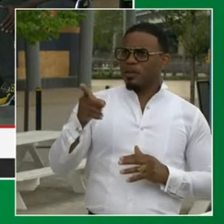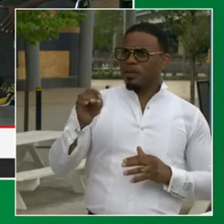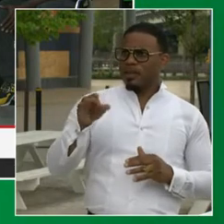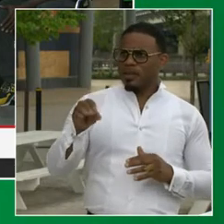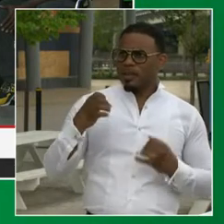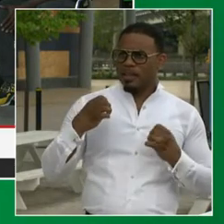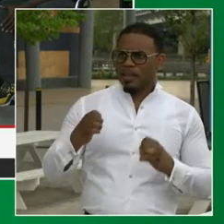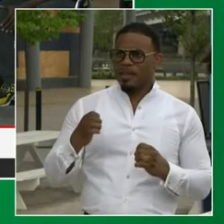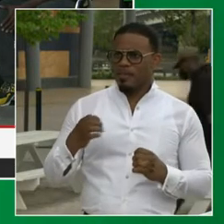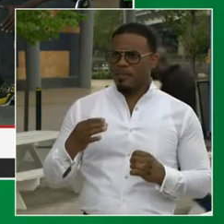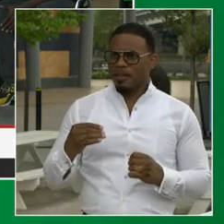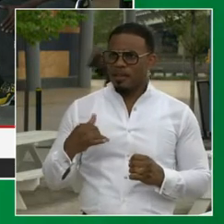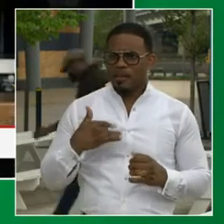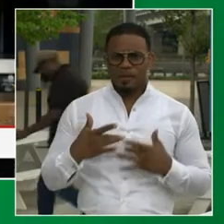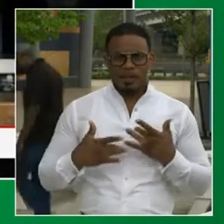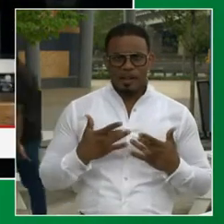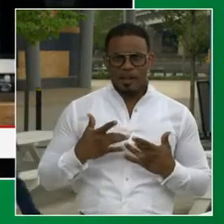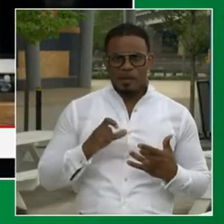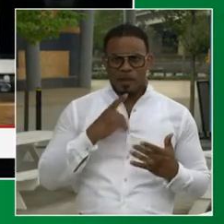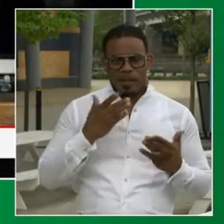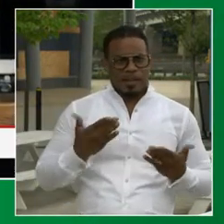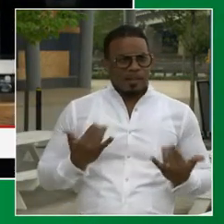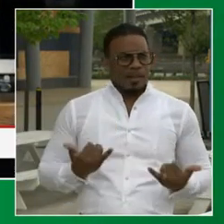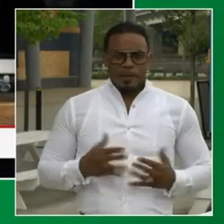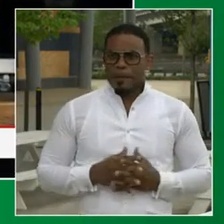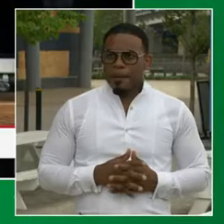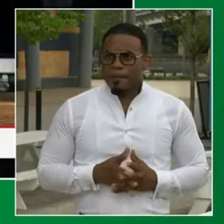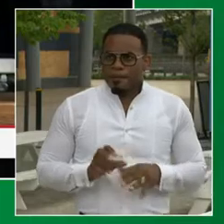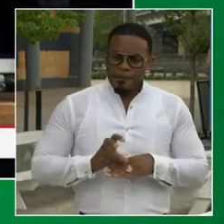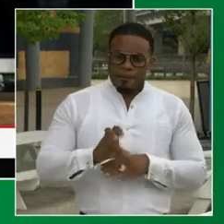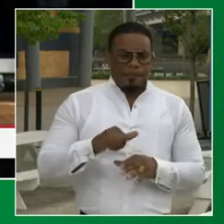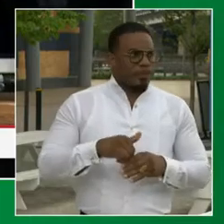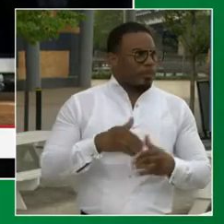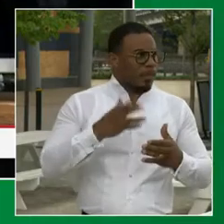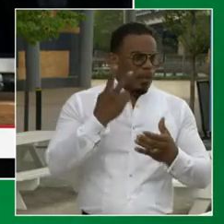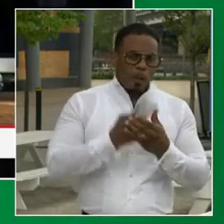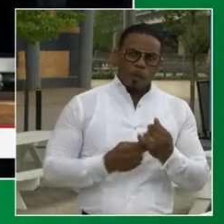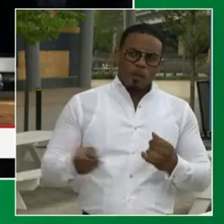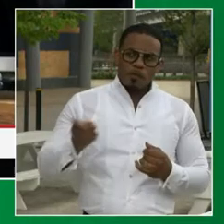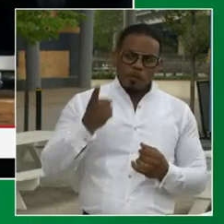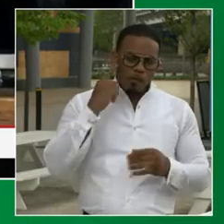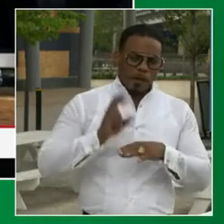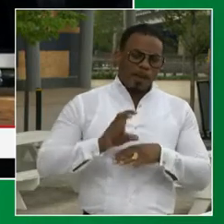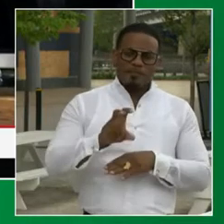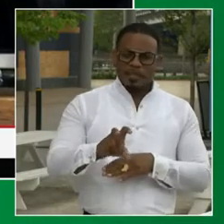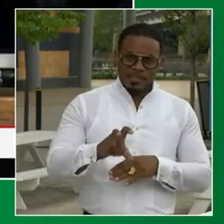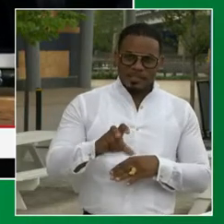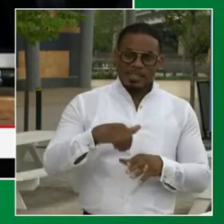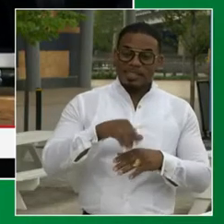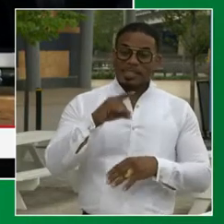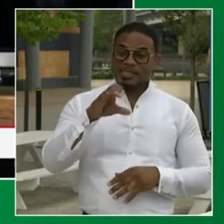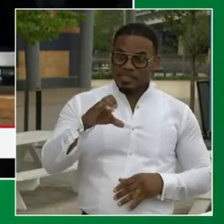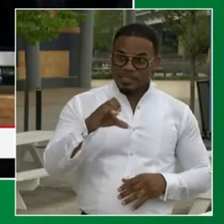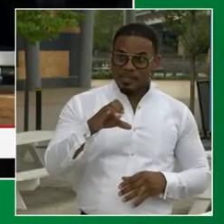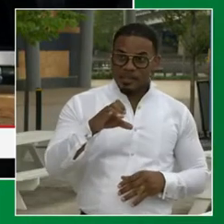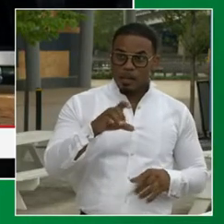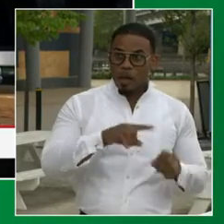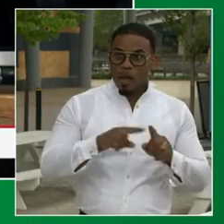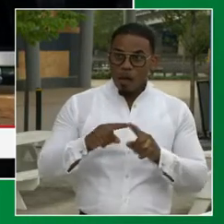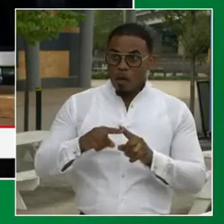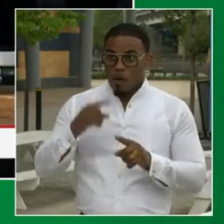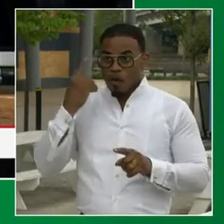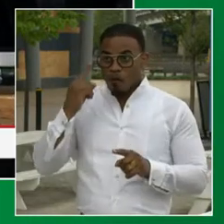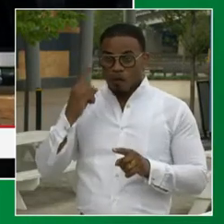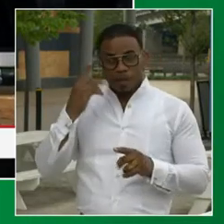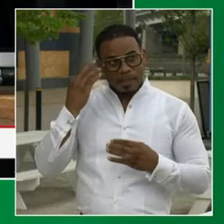this effort, and I'm so glad that we're here today to invest in it, but both of you for investing in DC, but also